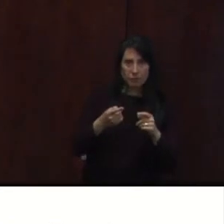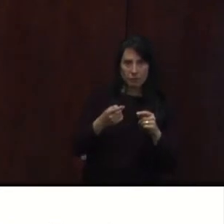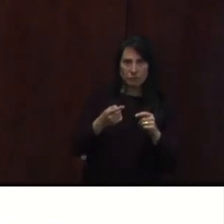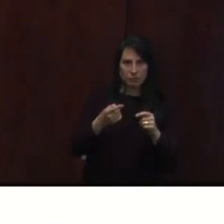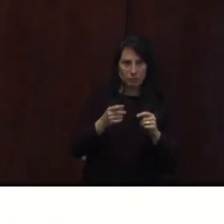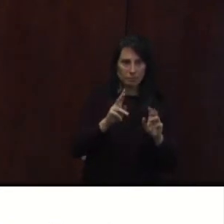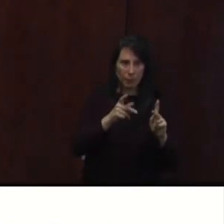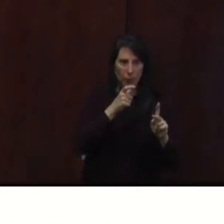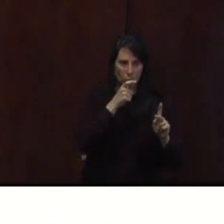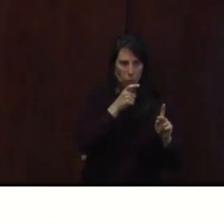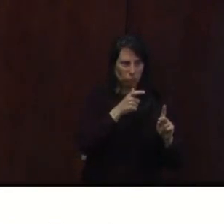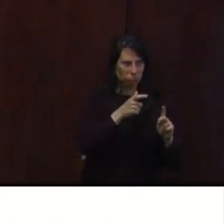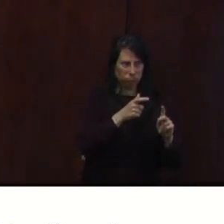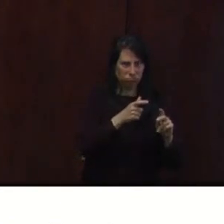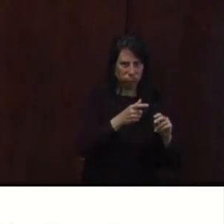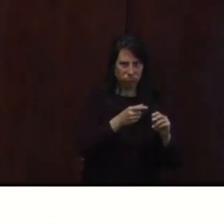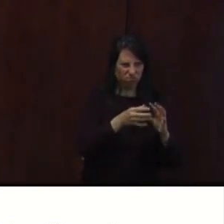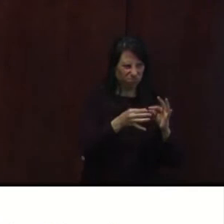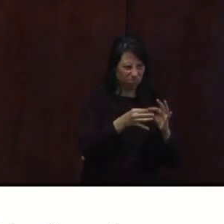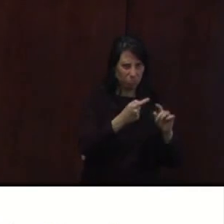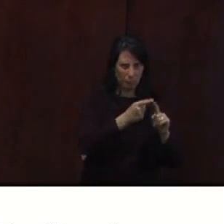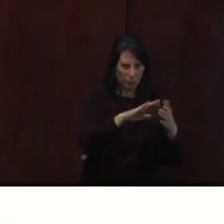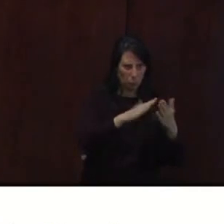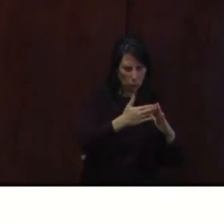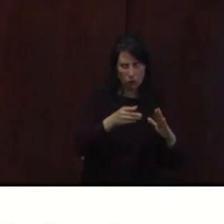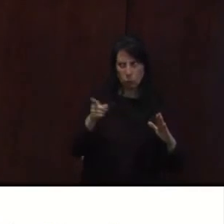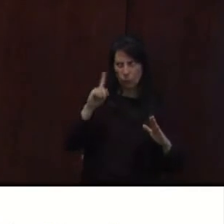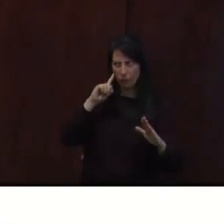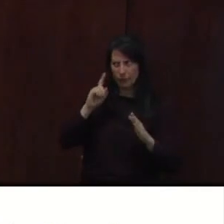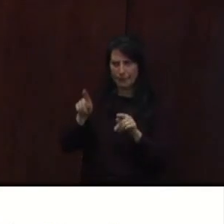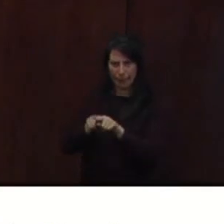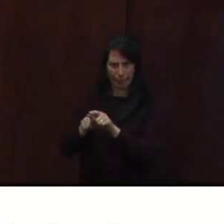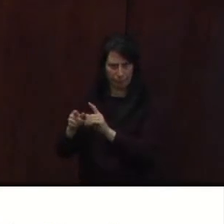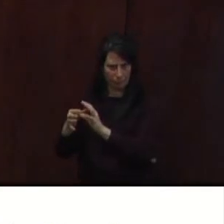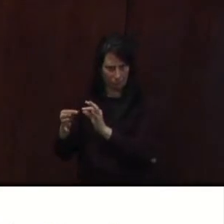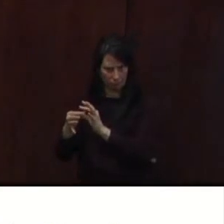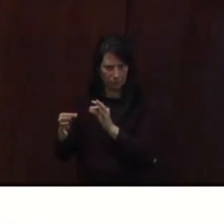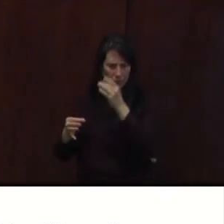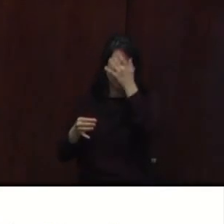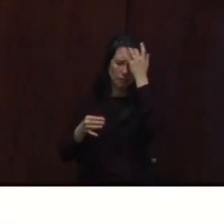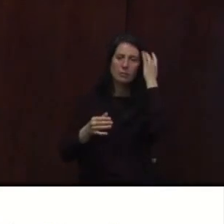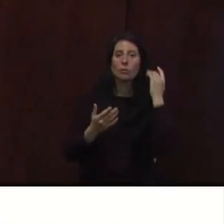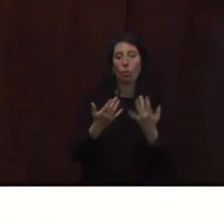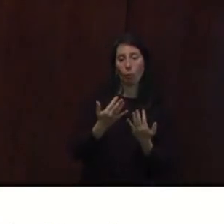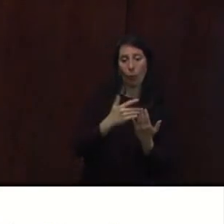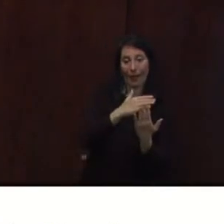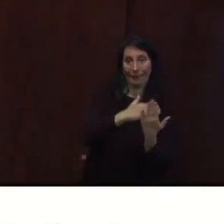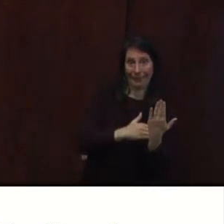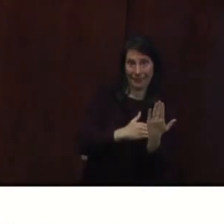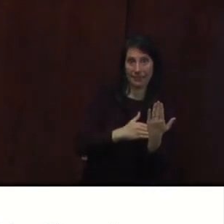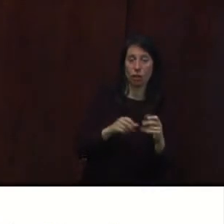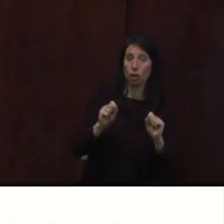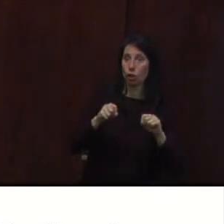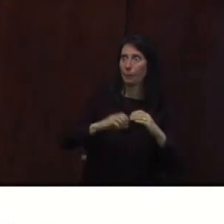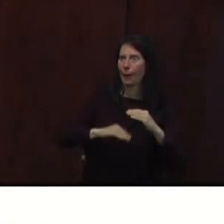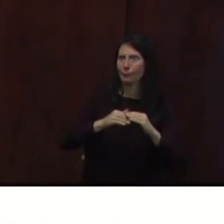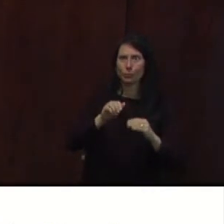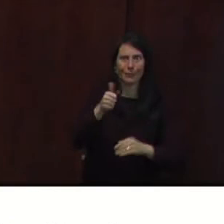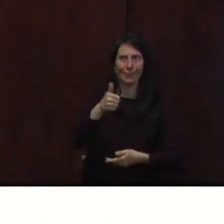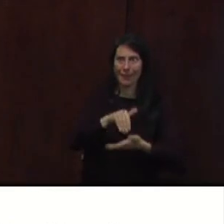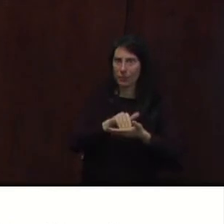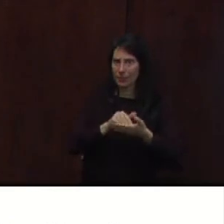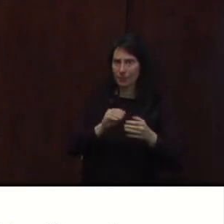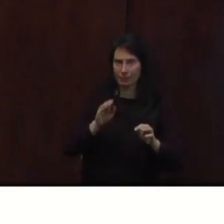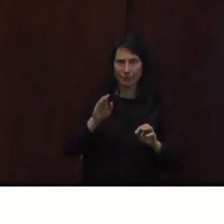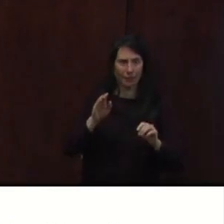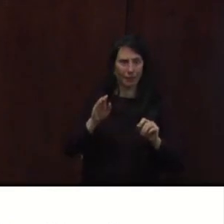as well. So we do know, with the wait list, once that wait list gets to tens of thousands of people, theoretically with our input